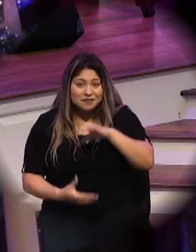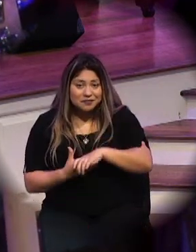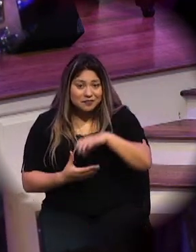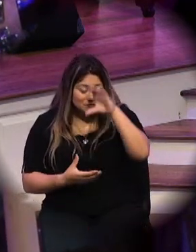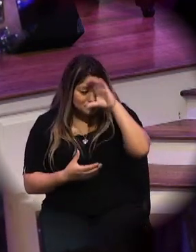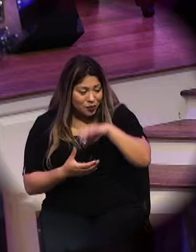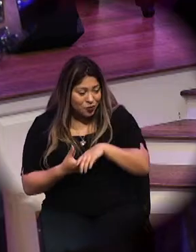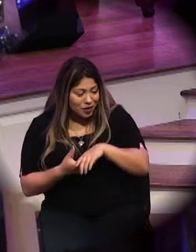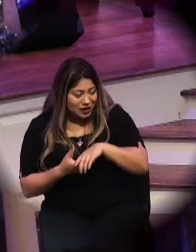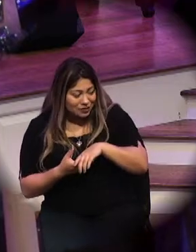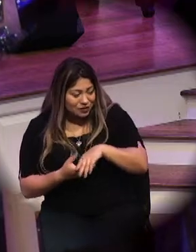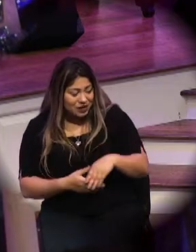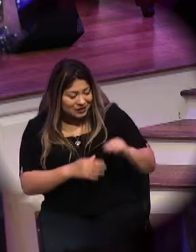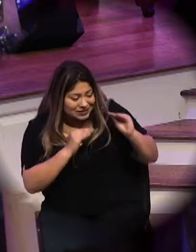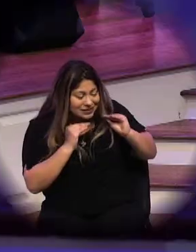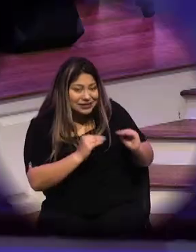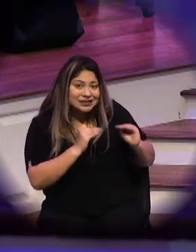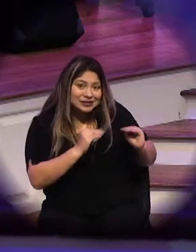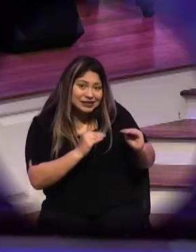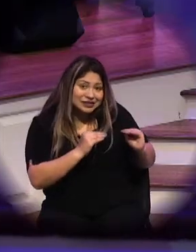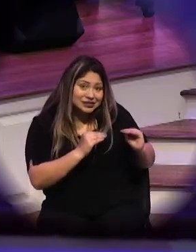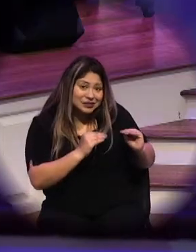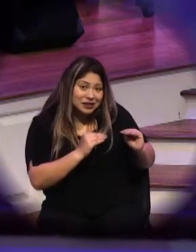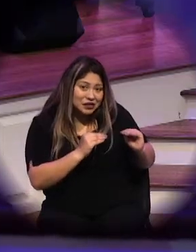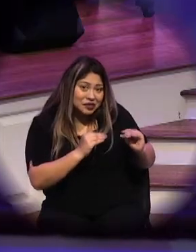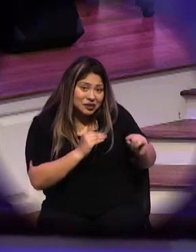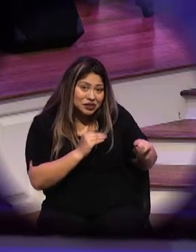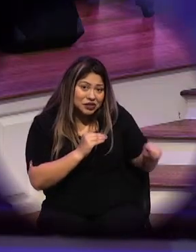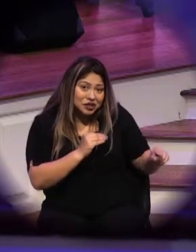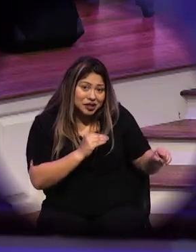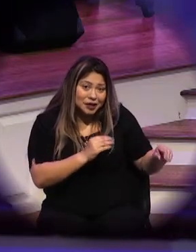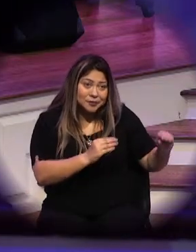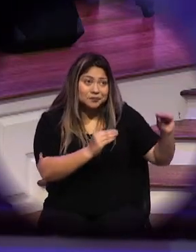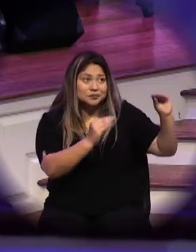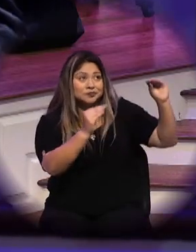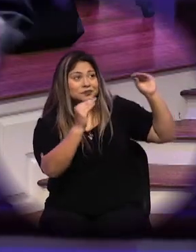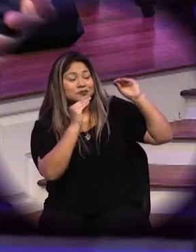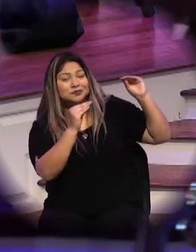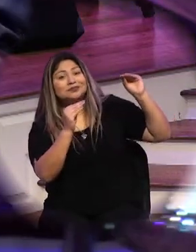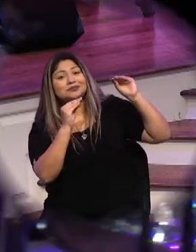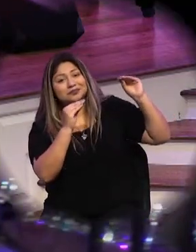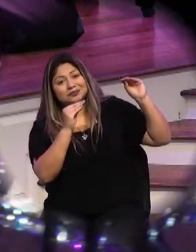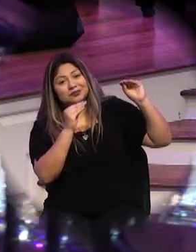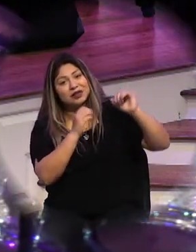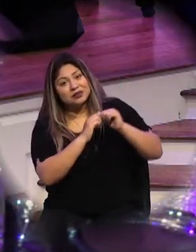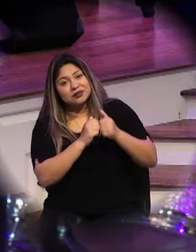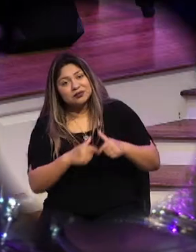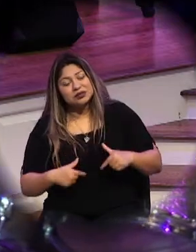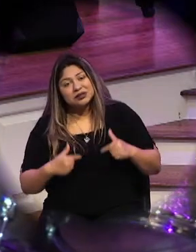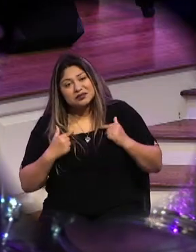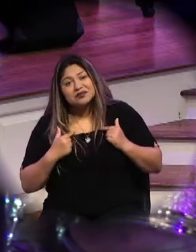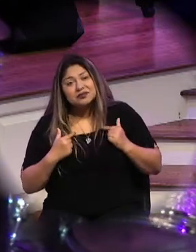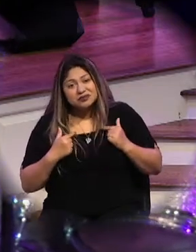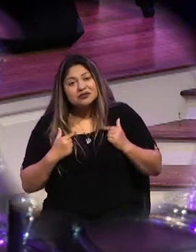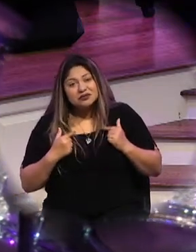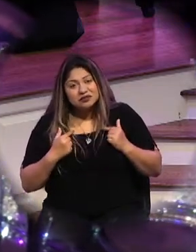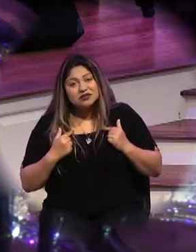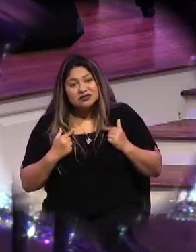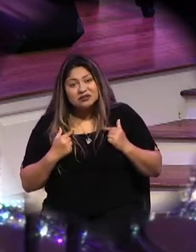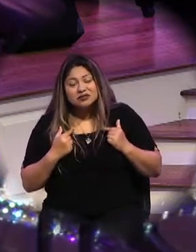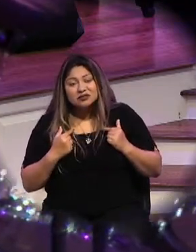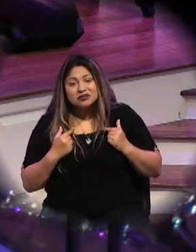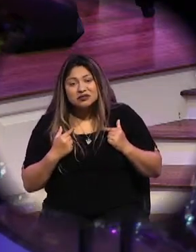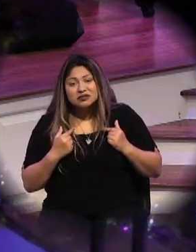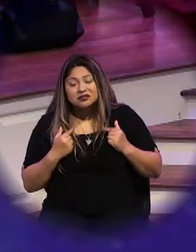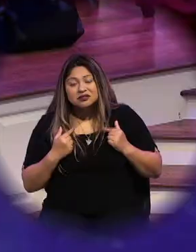us how to live. In a day of the internet, we're learning new ways to learn things. You